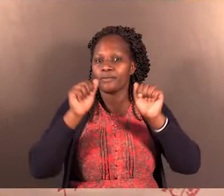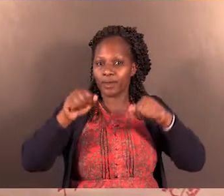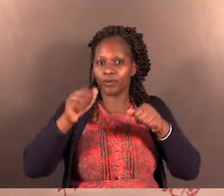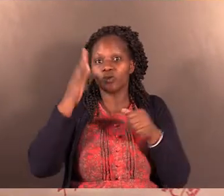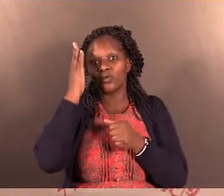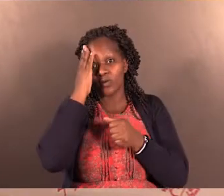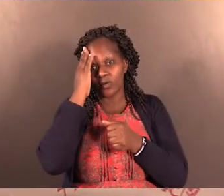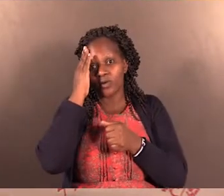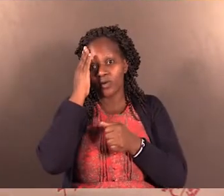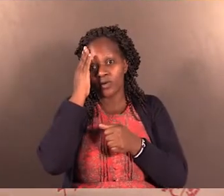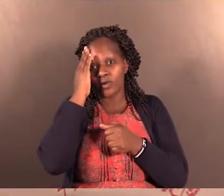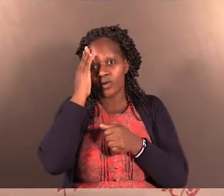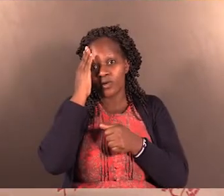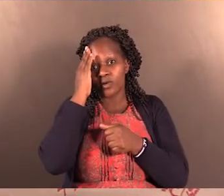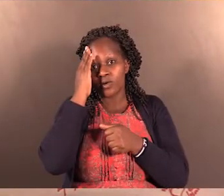able to know that